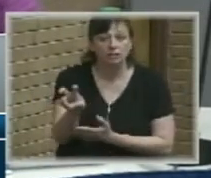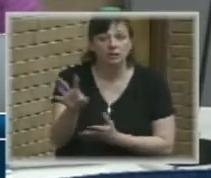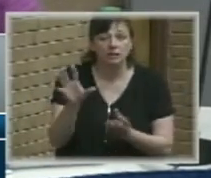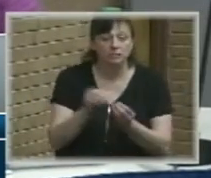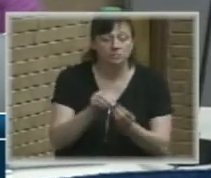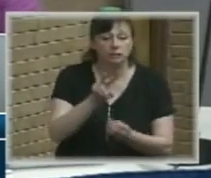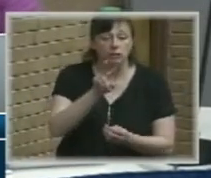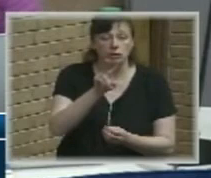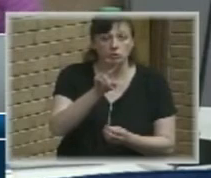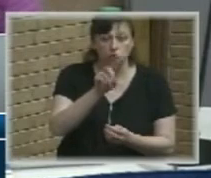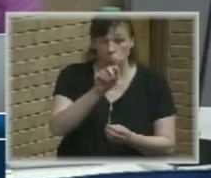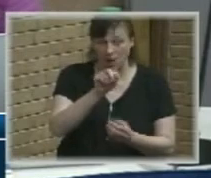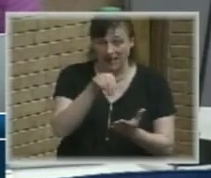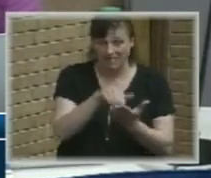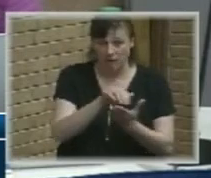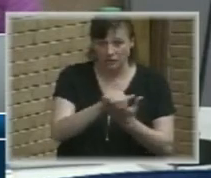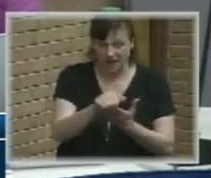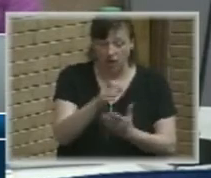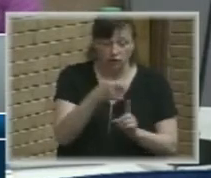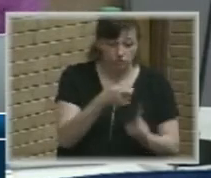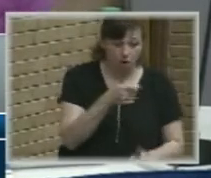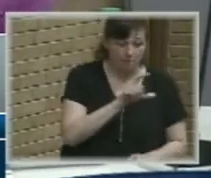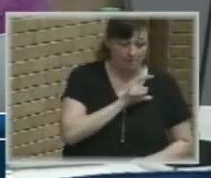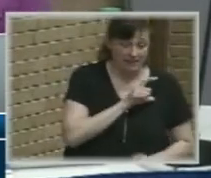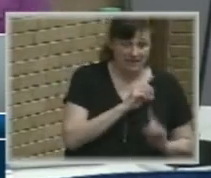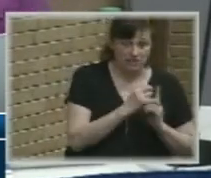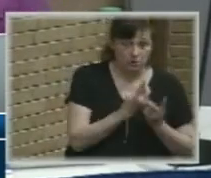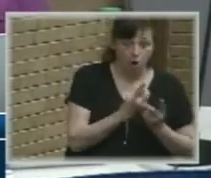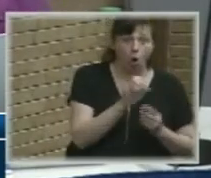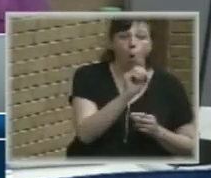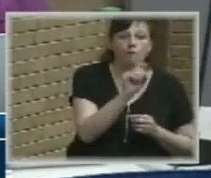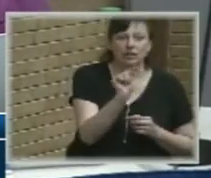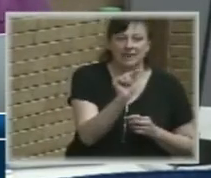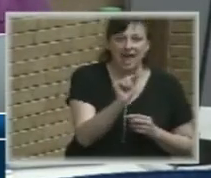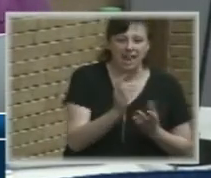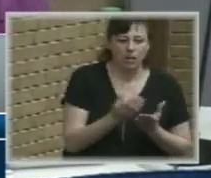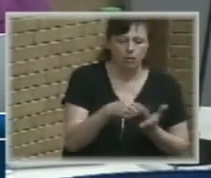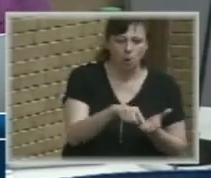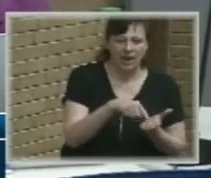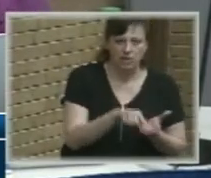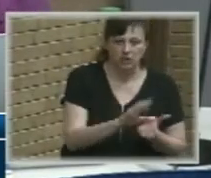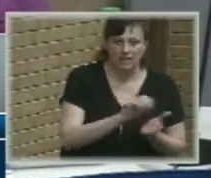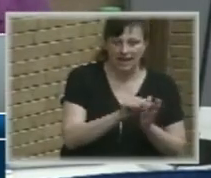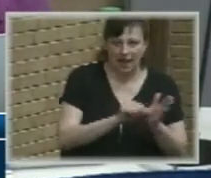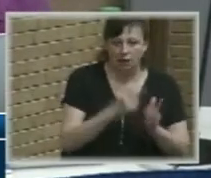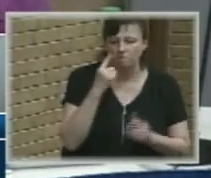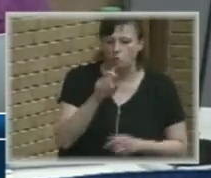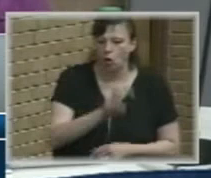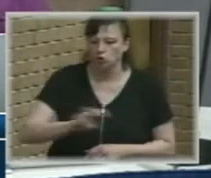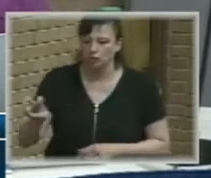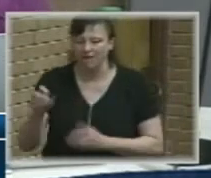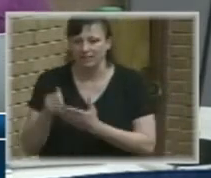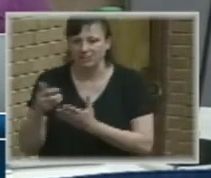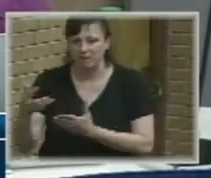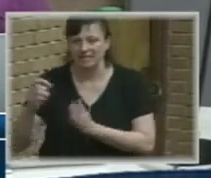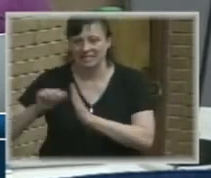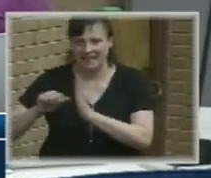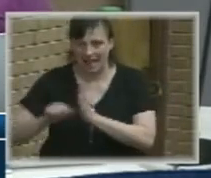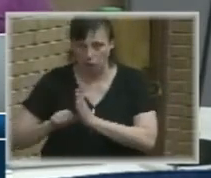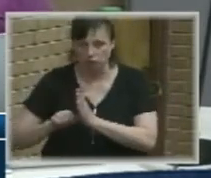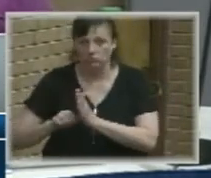of $20,000 from the Police Department overtime wages account to the travel expenses account,